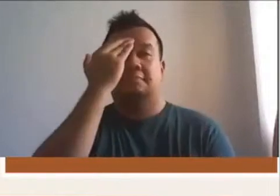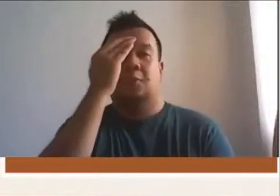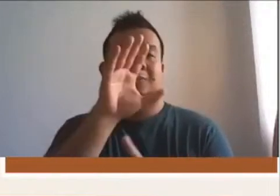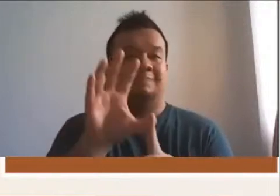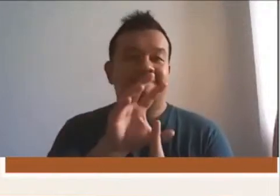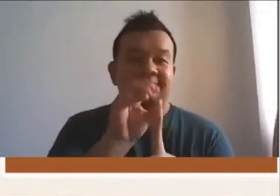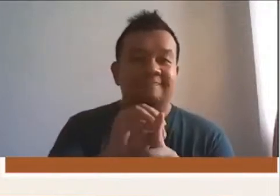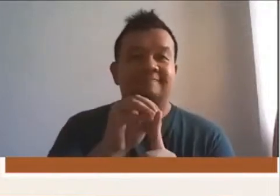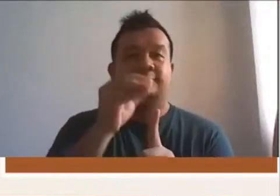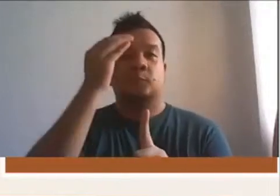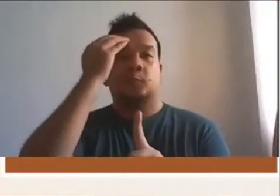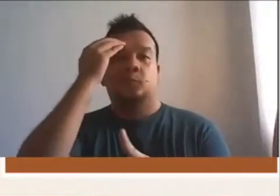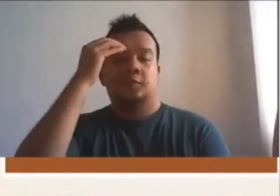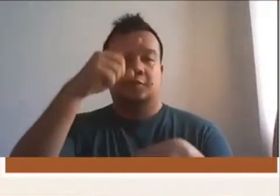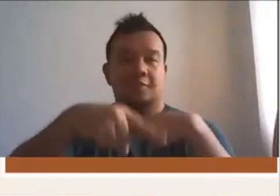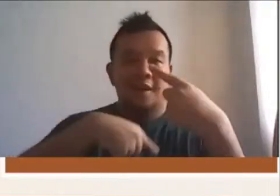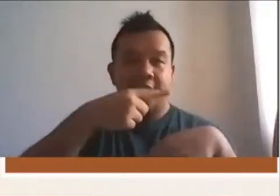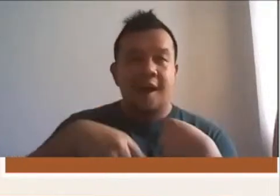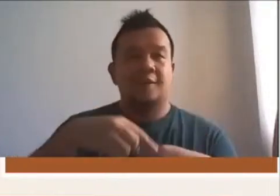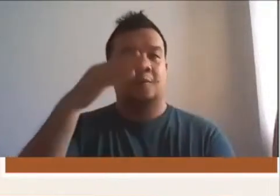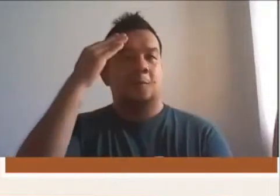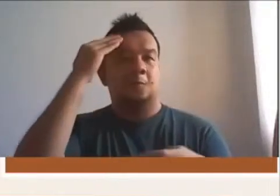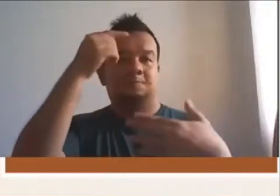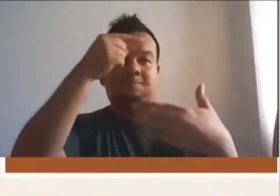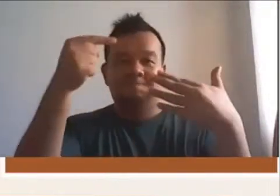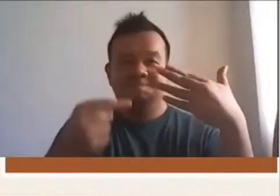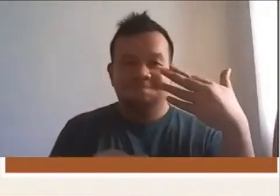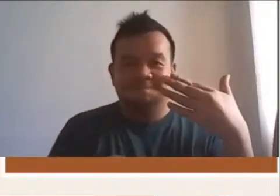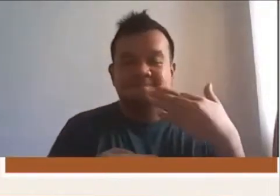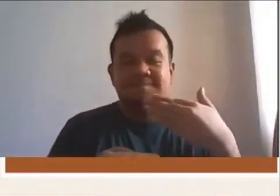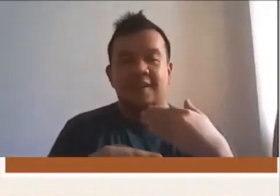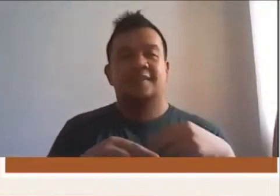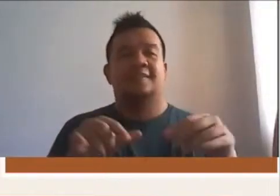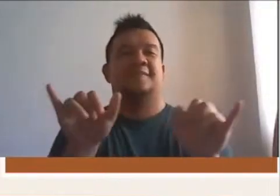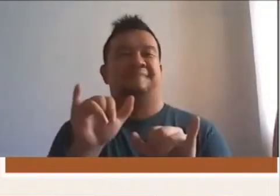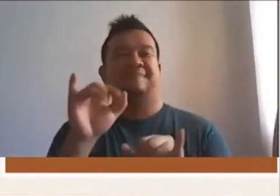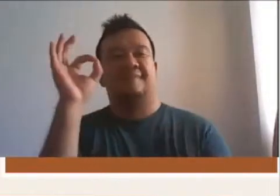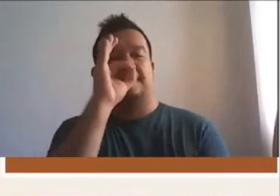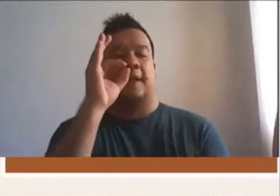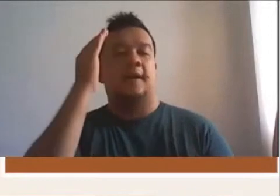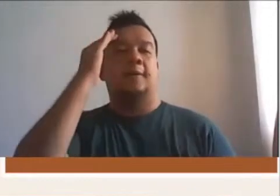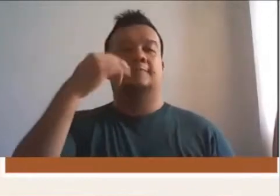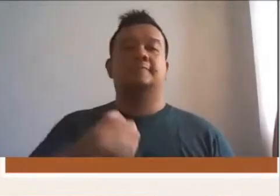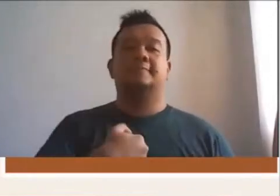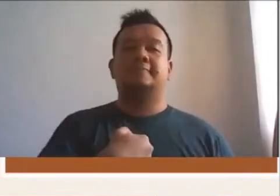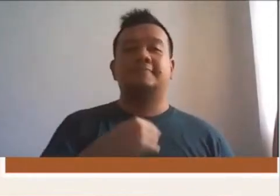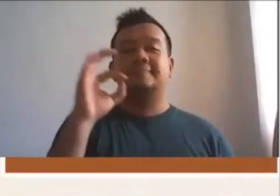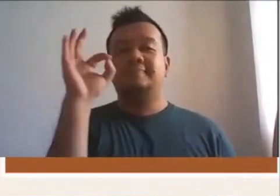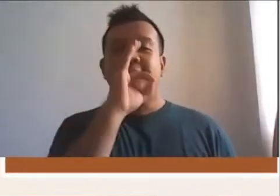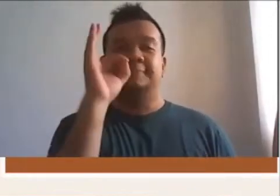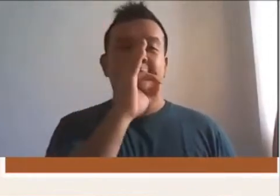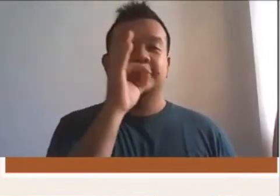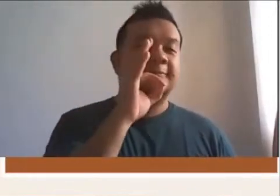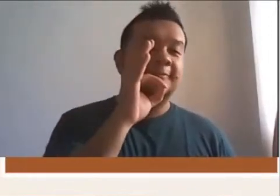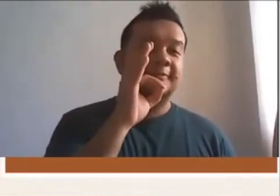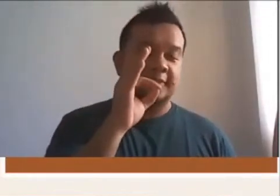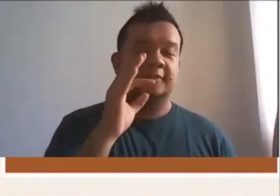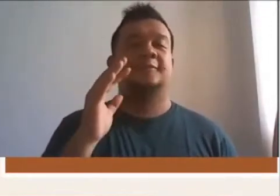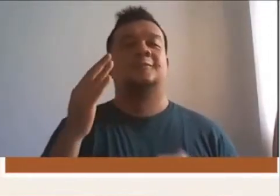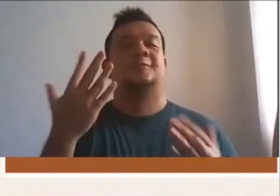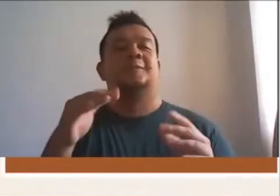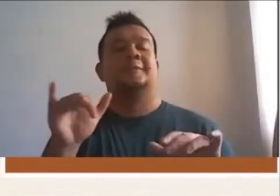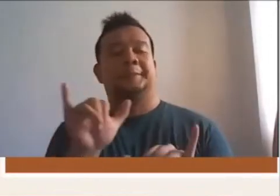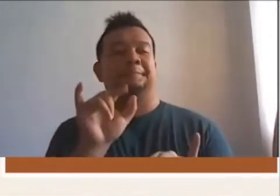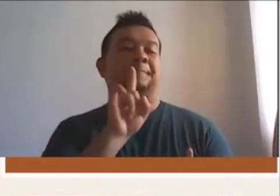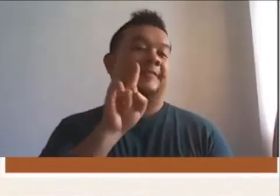this. That's why similarly, we're proud to be Filipinos. It's the same, we're proud to be deaf. Yung bingi naman,